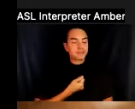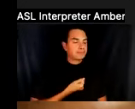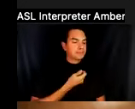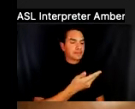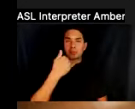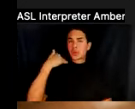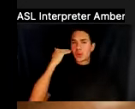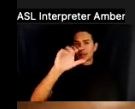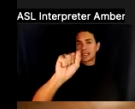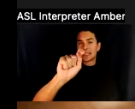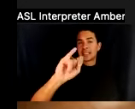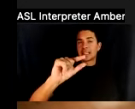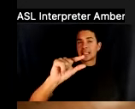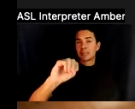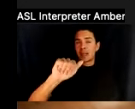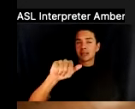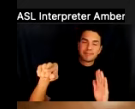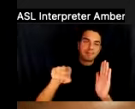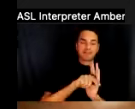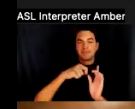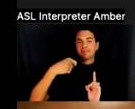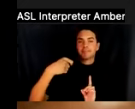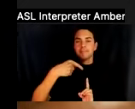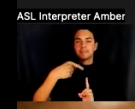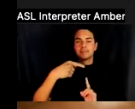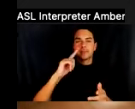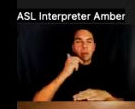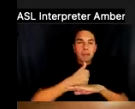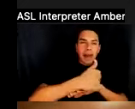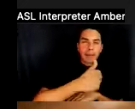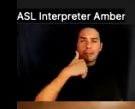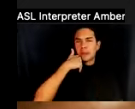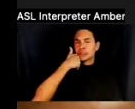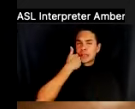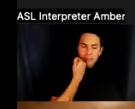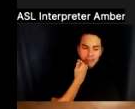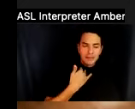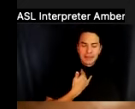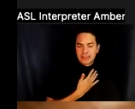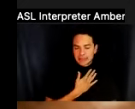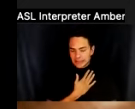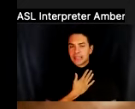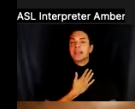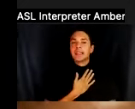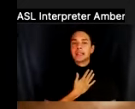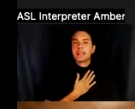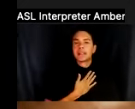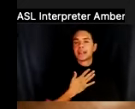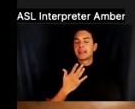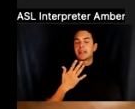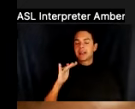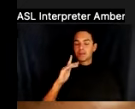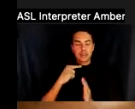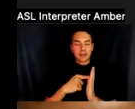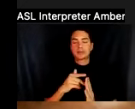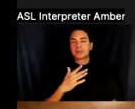almost sometimes I feel like the blame and shame that's connected to feeling like you maybe have an experience that fits